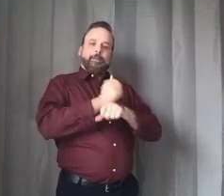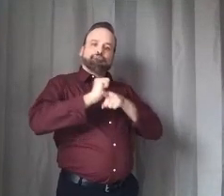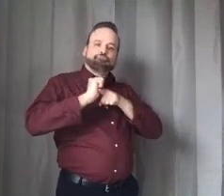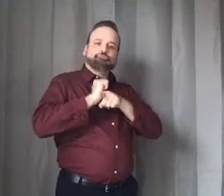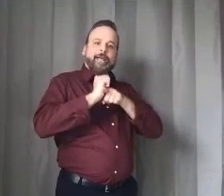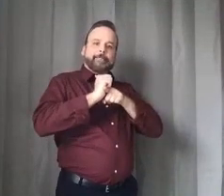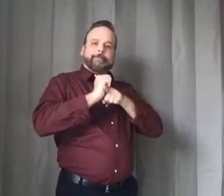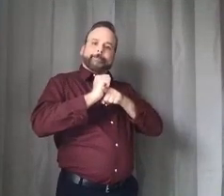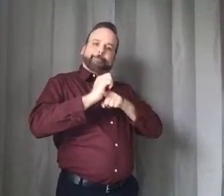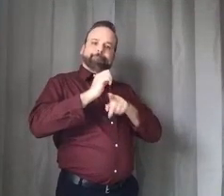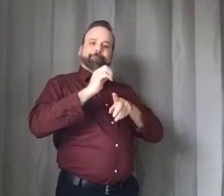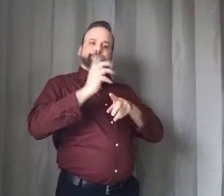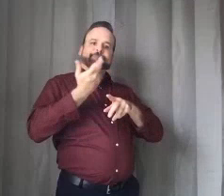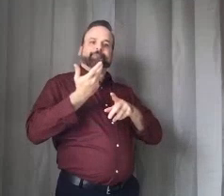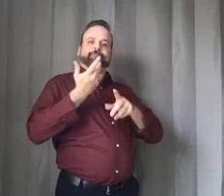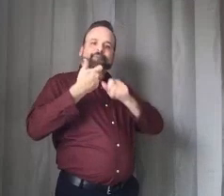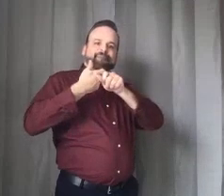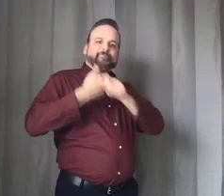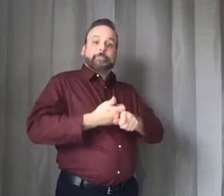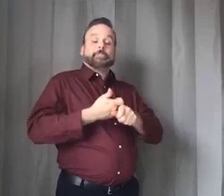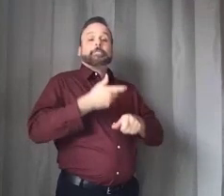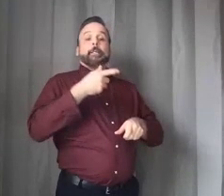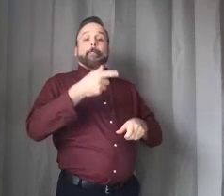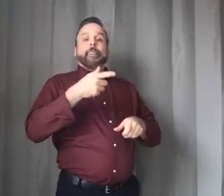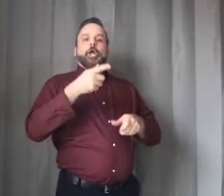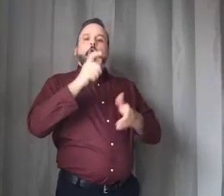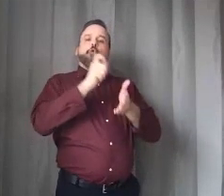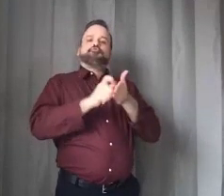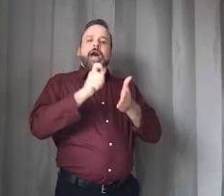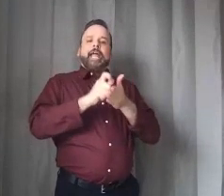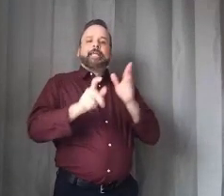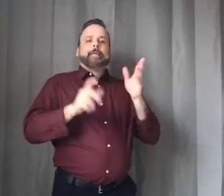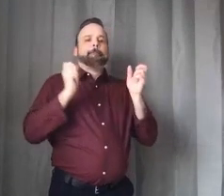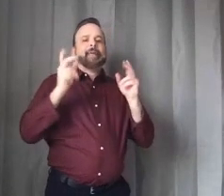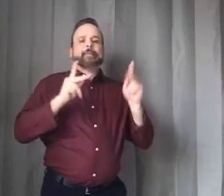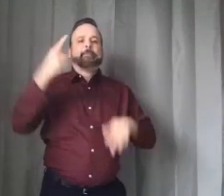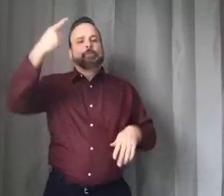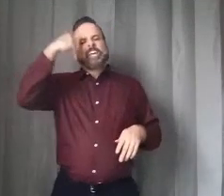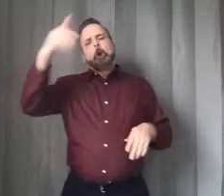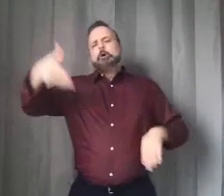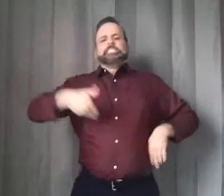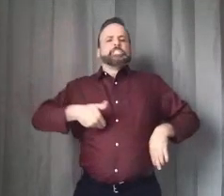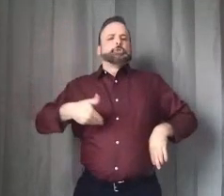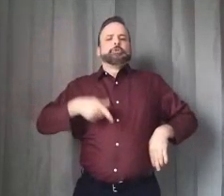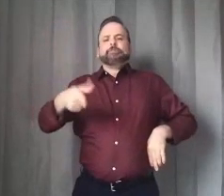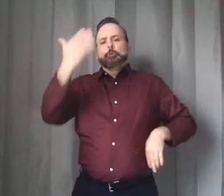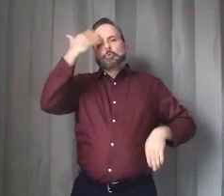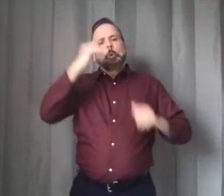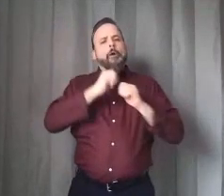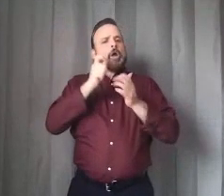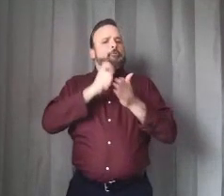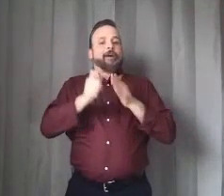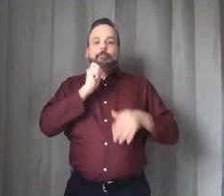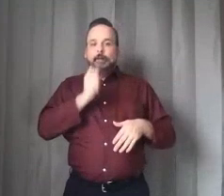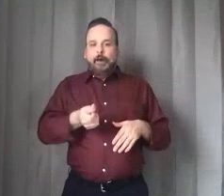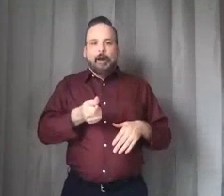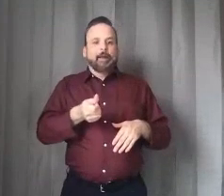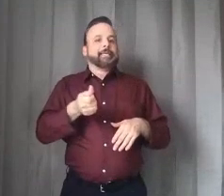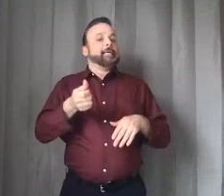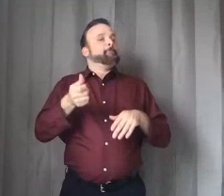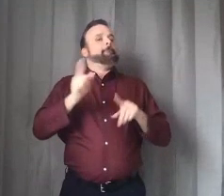Because writing gets pitched a lot of times as like an intuitive skill set. So you either know how to write or you don't. And it's like any muscle.